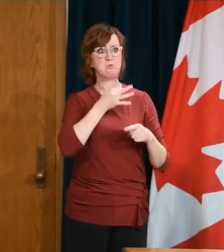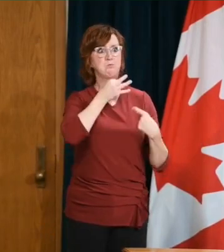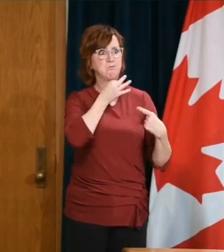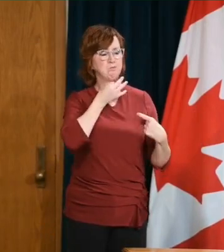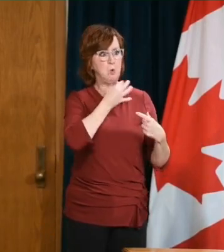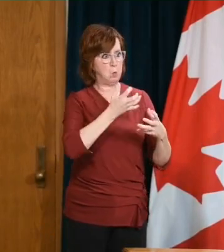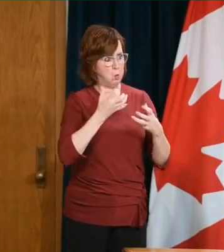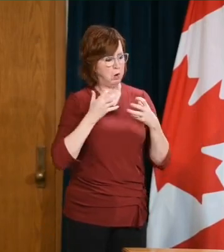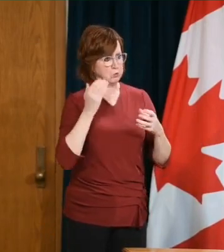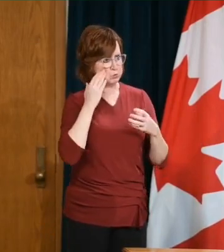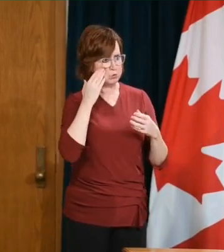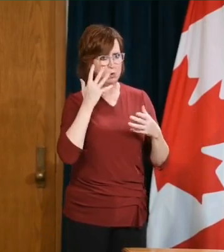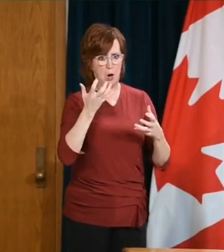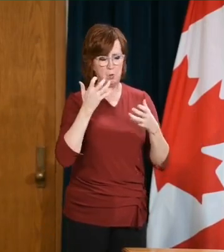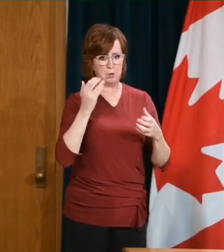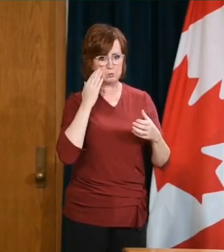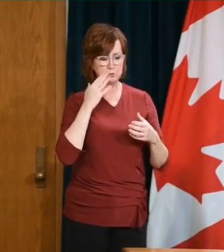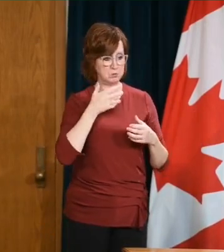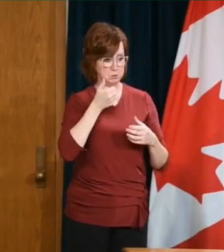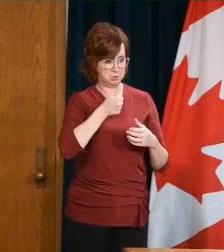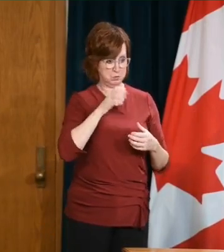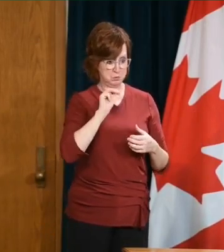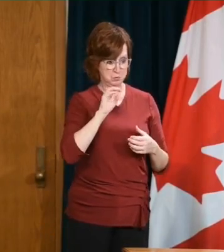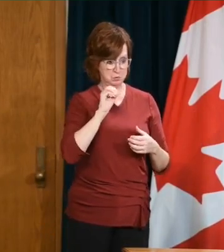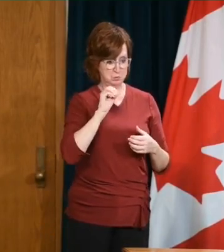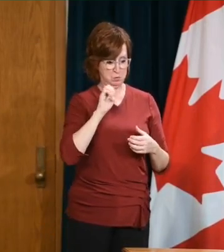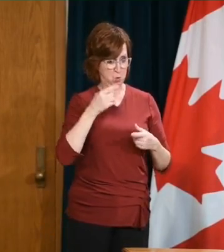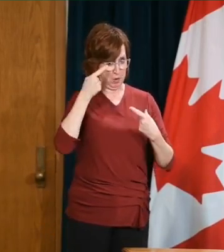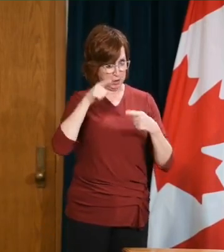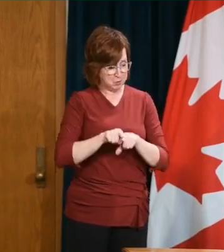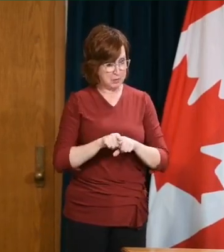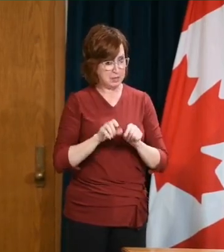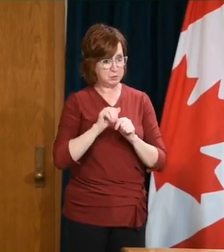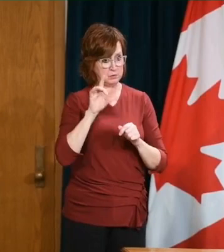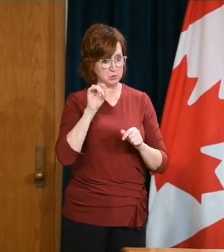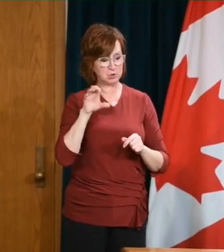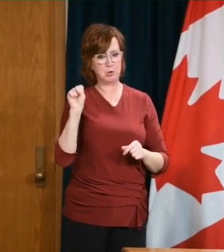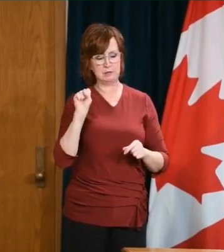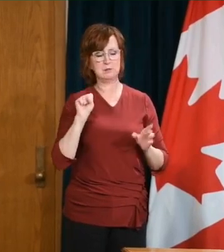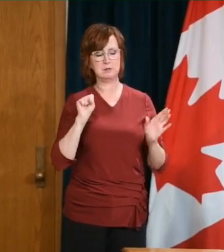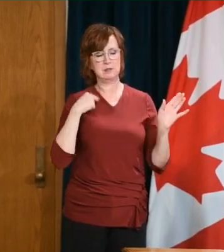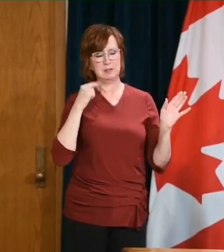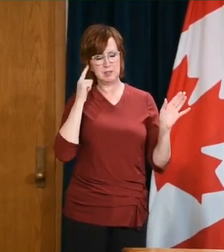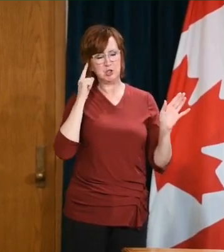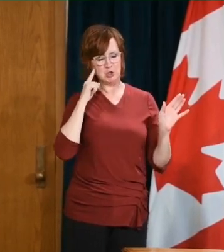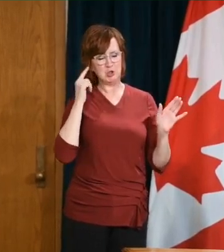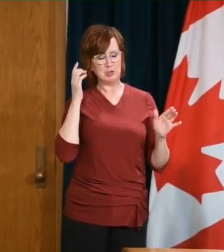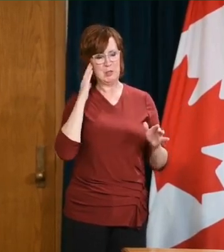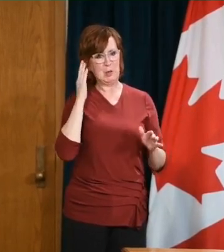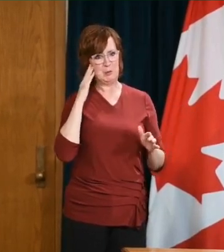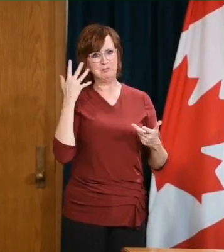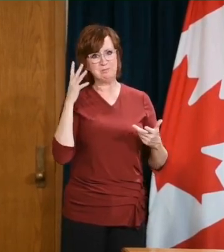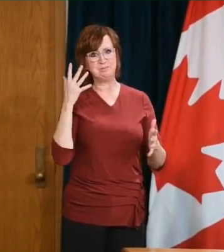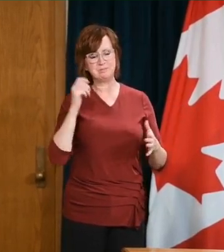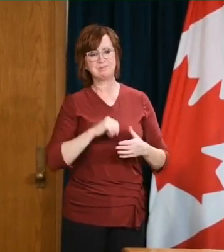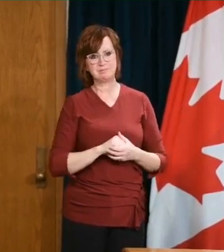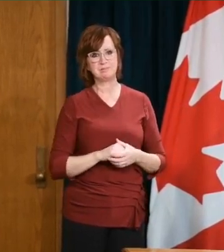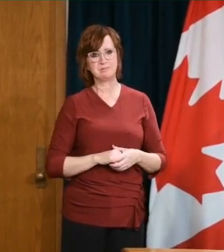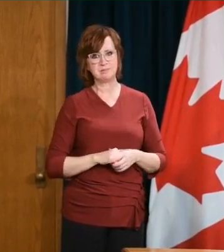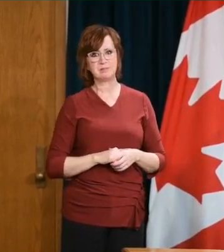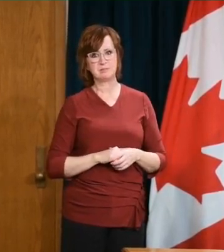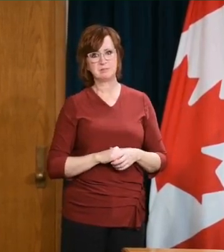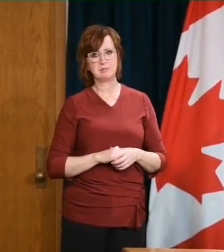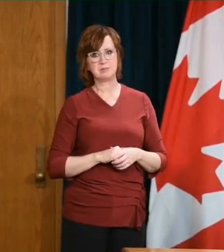with Dr. Shahab here. Yeah, I would. I've also heard, with respect to a number of individuals that